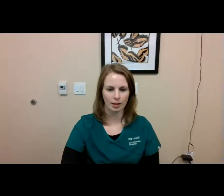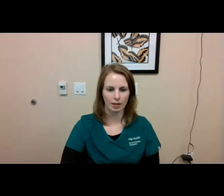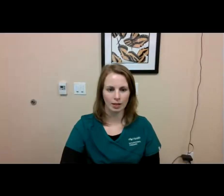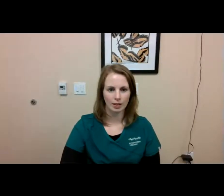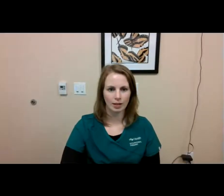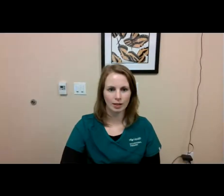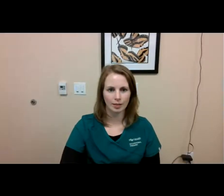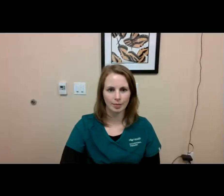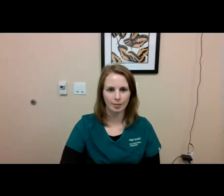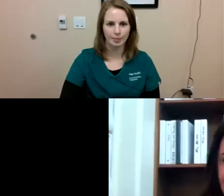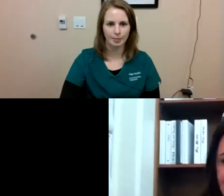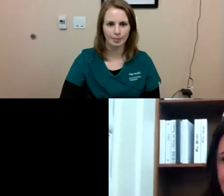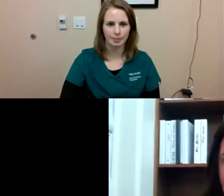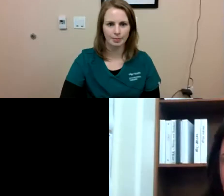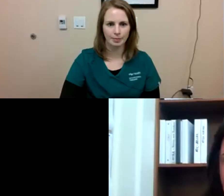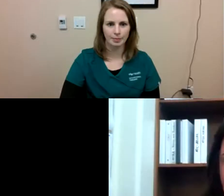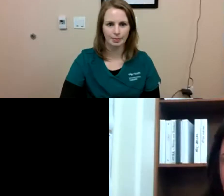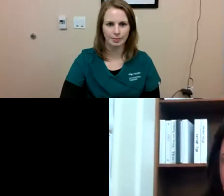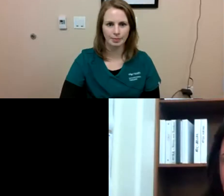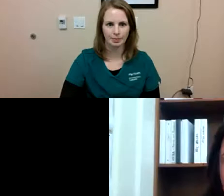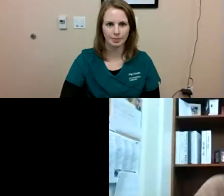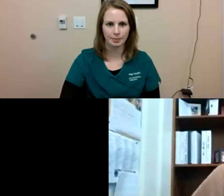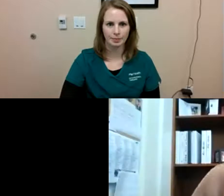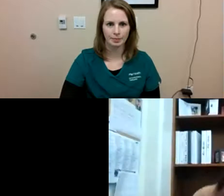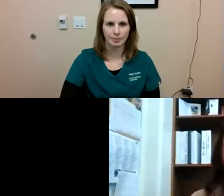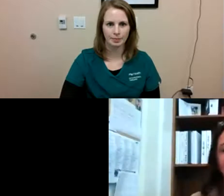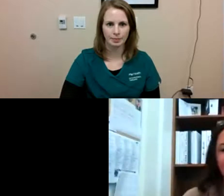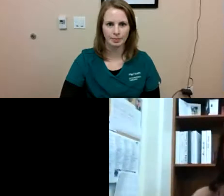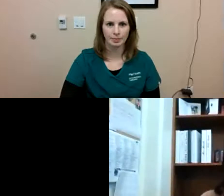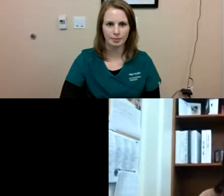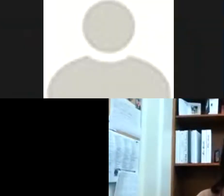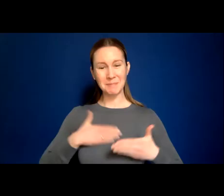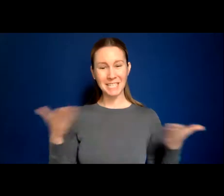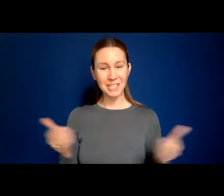Hi, everybody. I am so happy to be here.